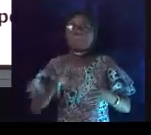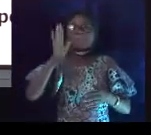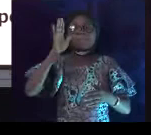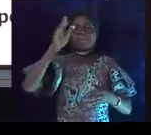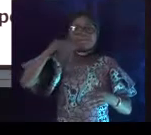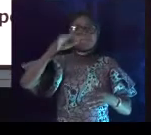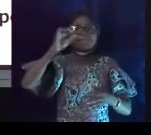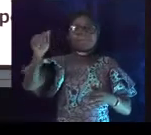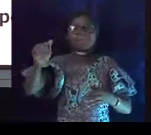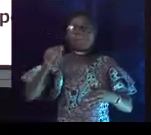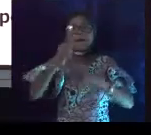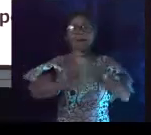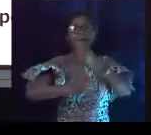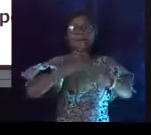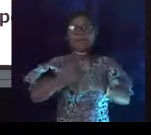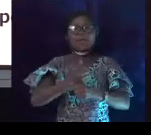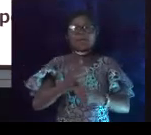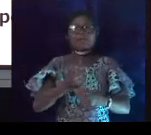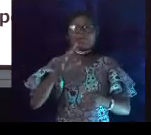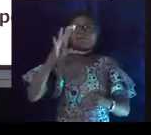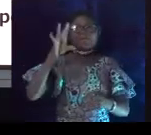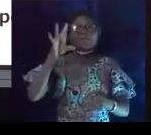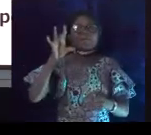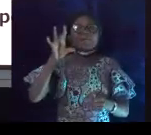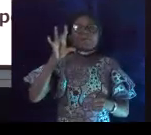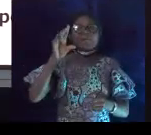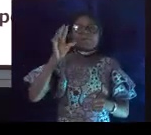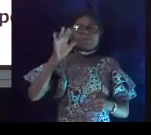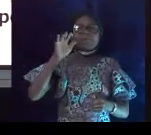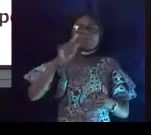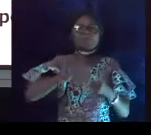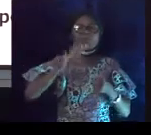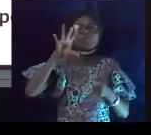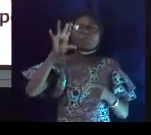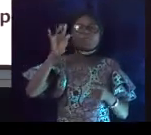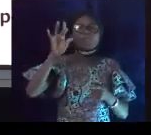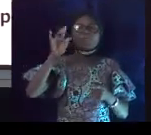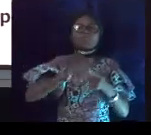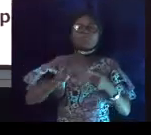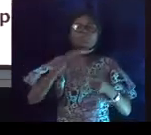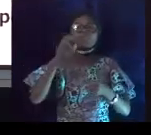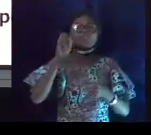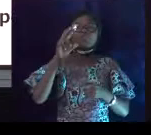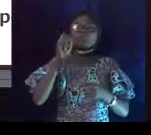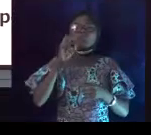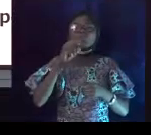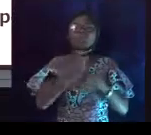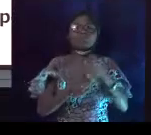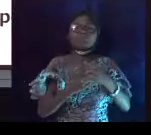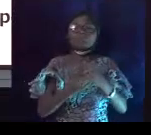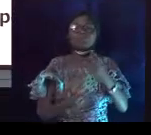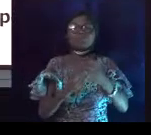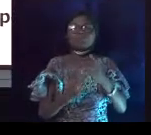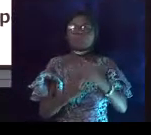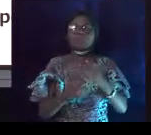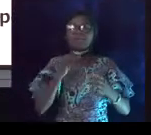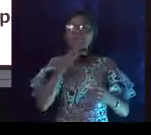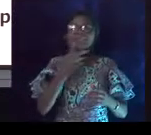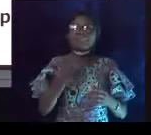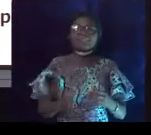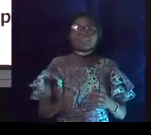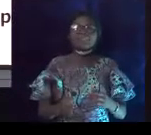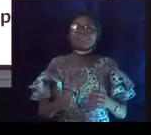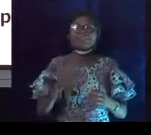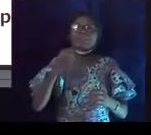year, about 16 to 18 dozen. You can see when the hen is molting here, the